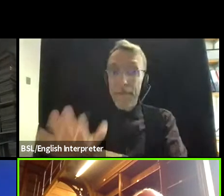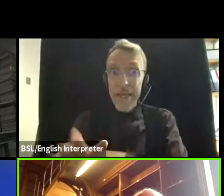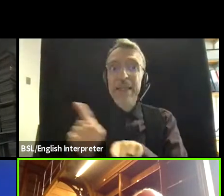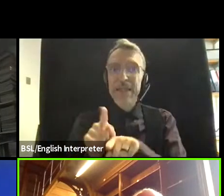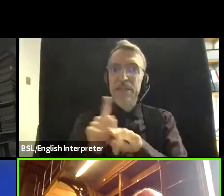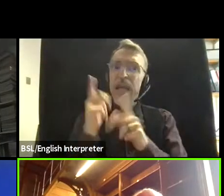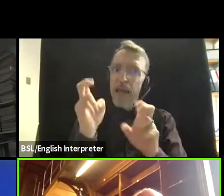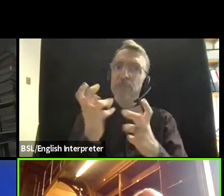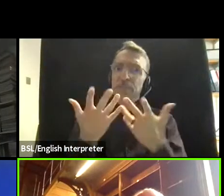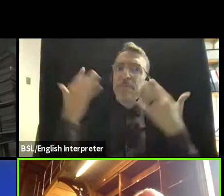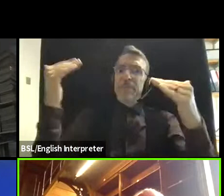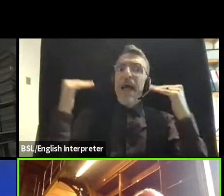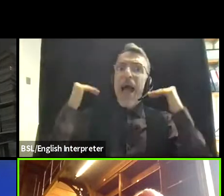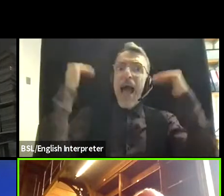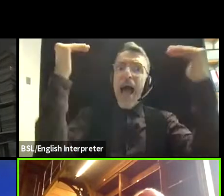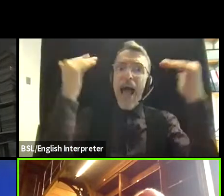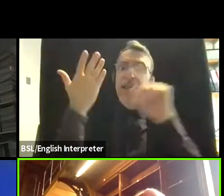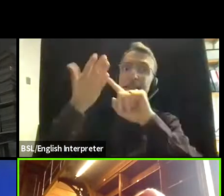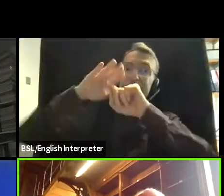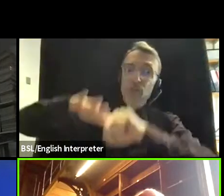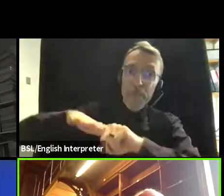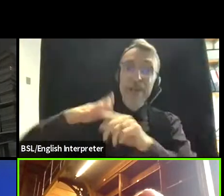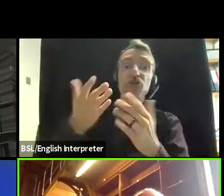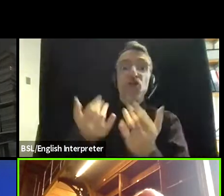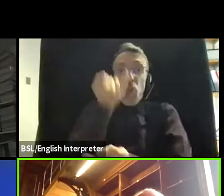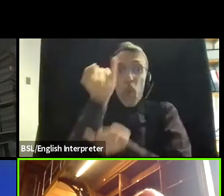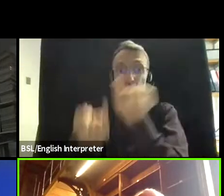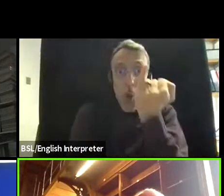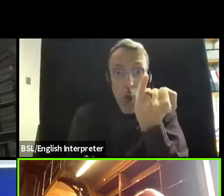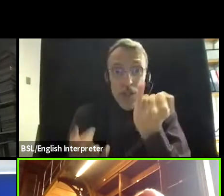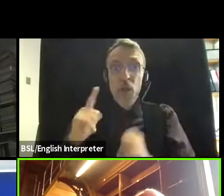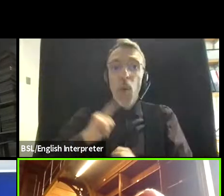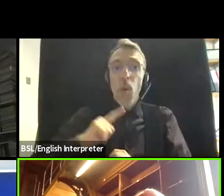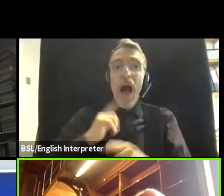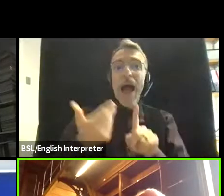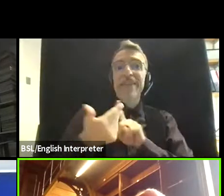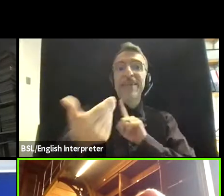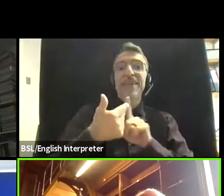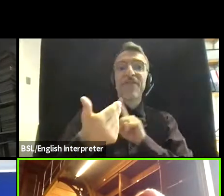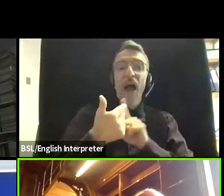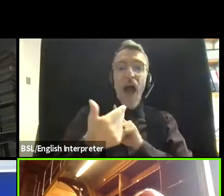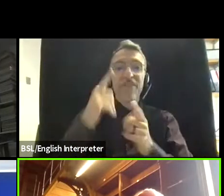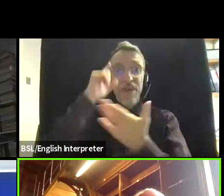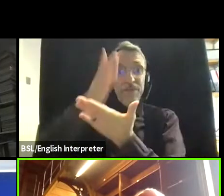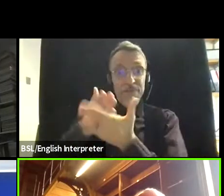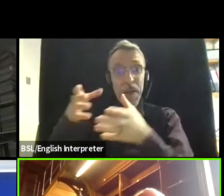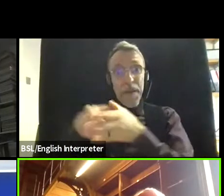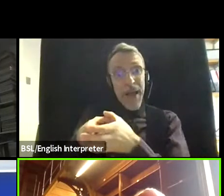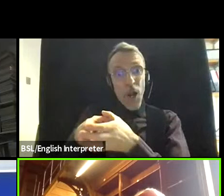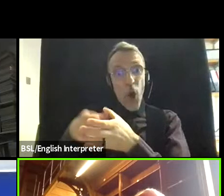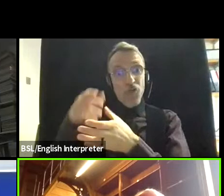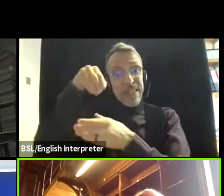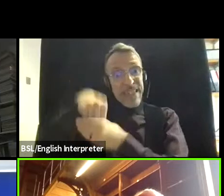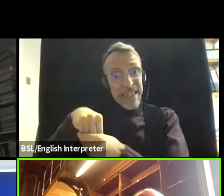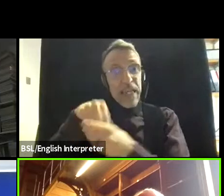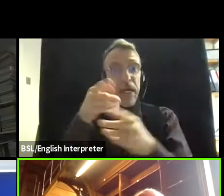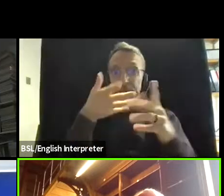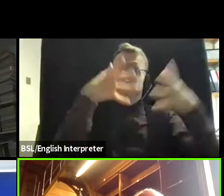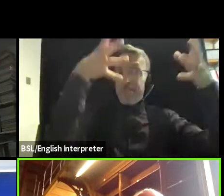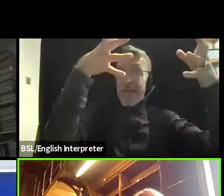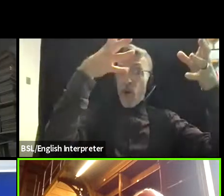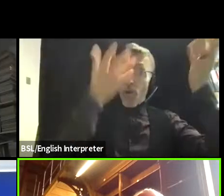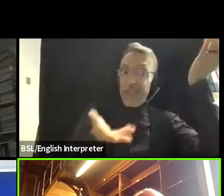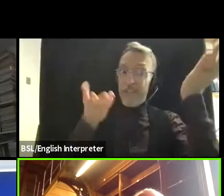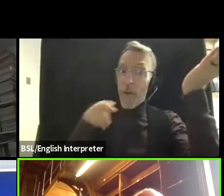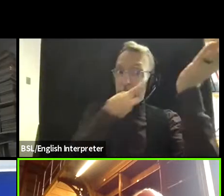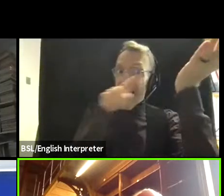this discrimination may be exacerbated even further if they identify as members of a religious minority, compounding the exclusion or even